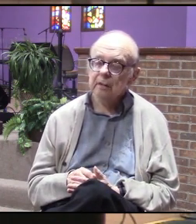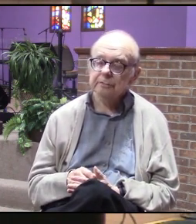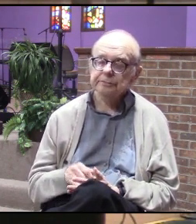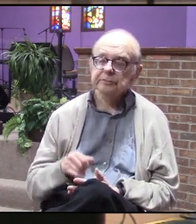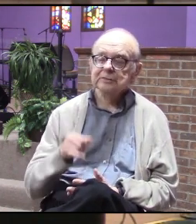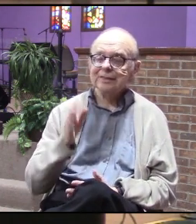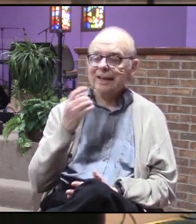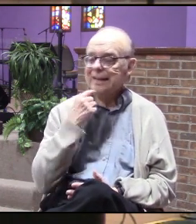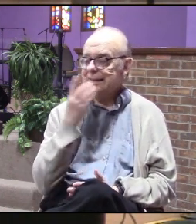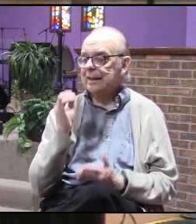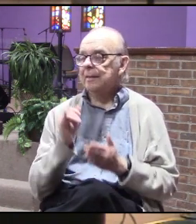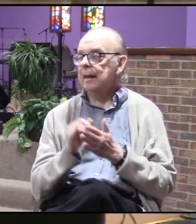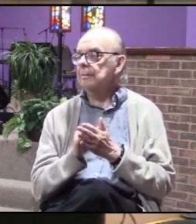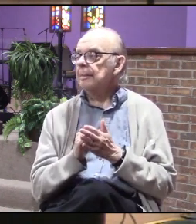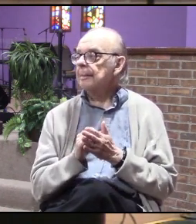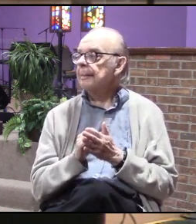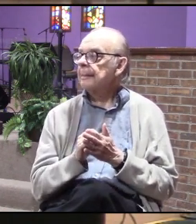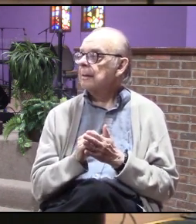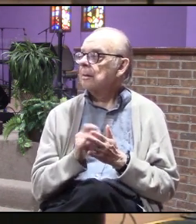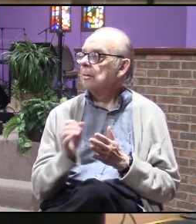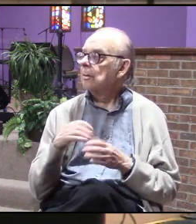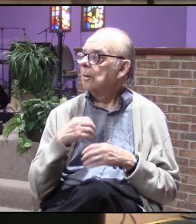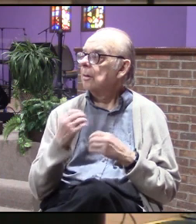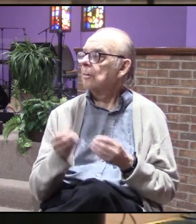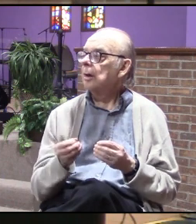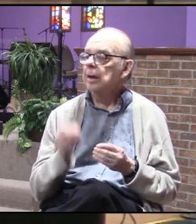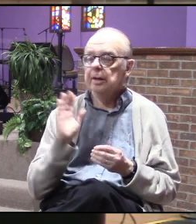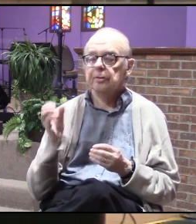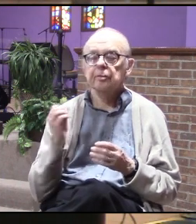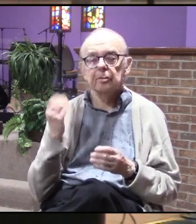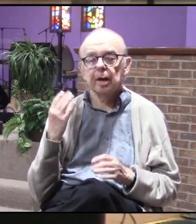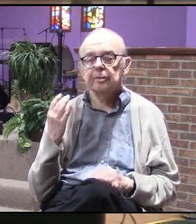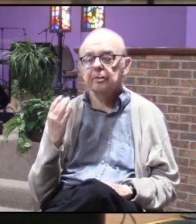He said so, that He's given you His